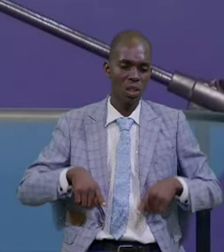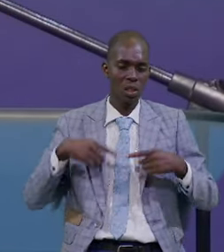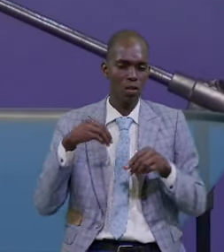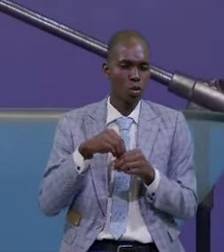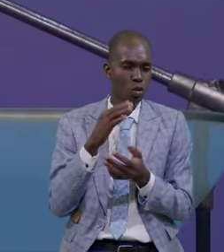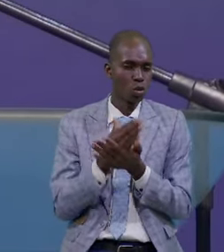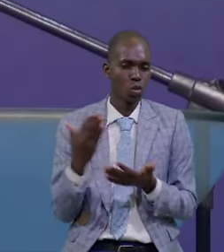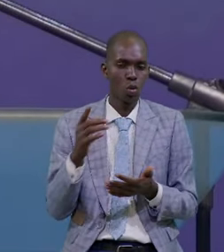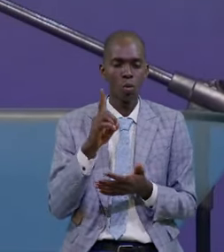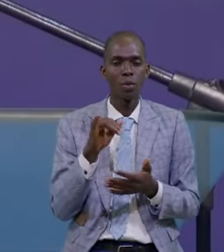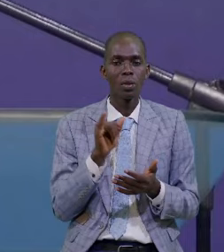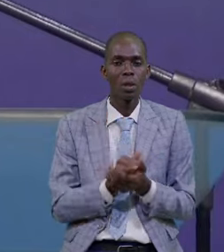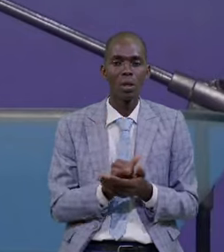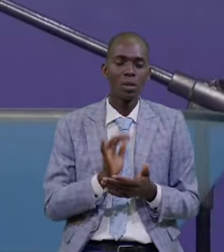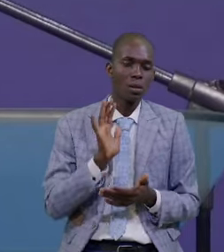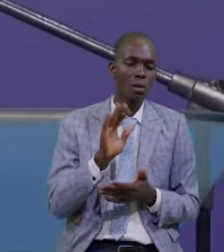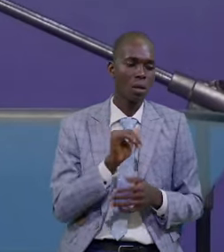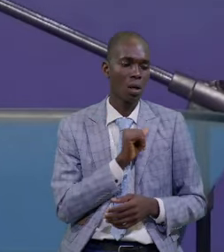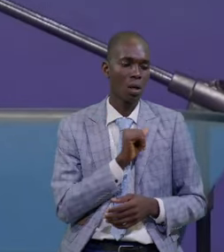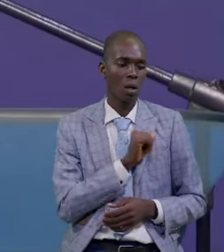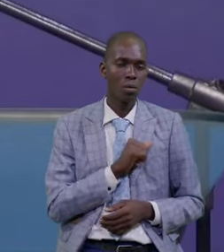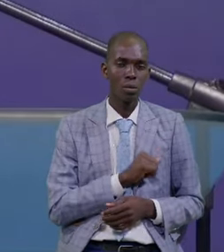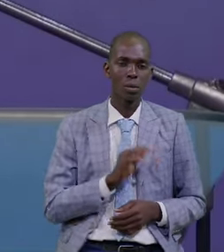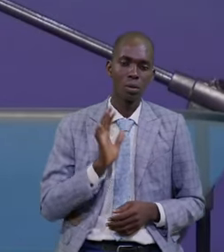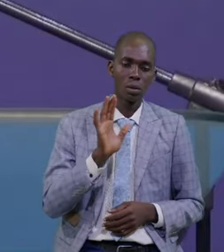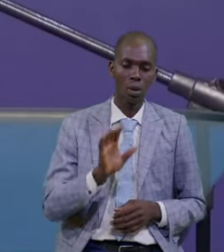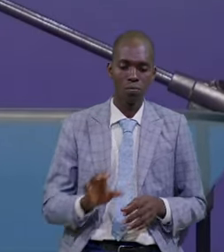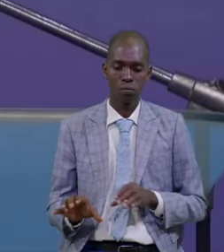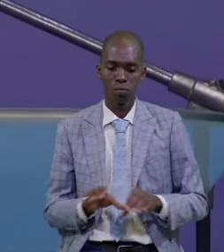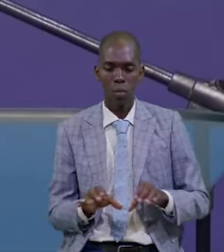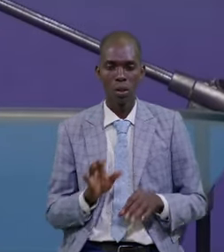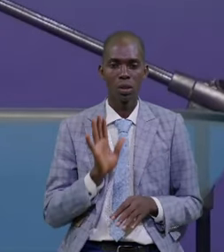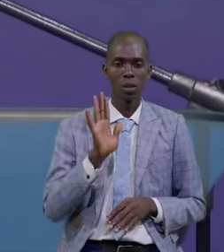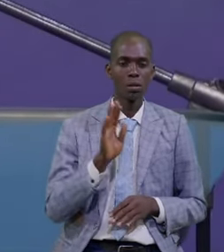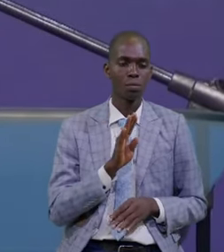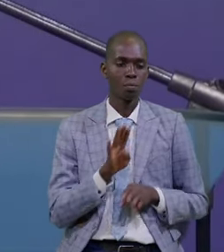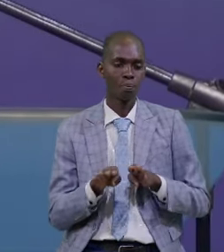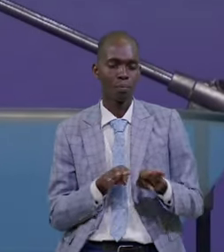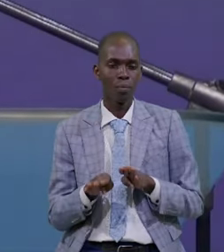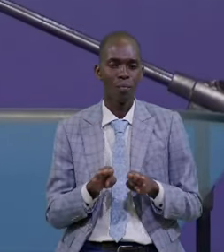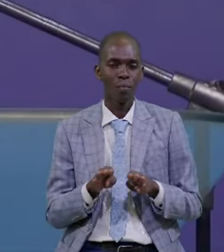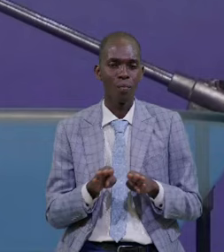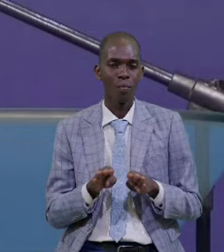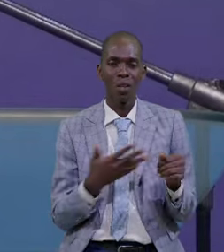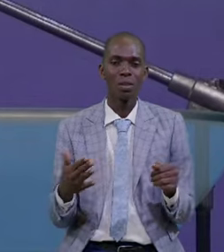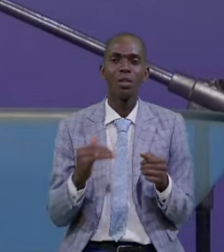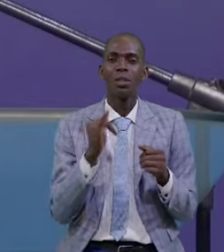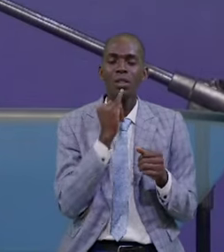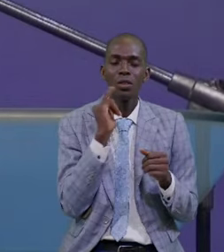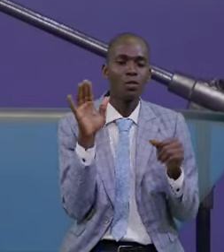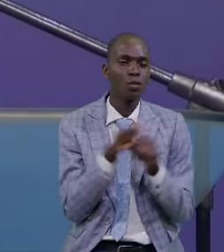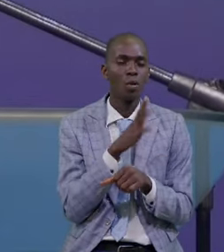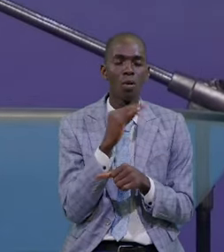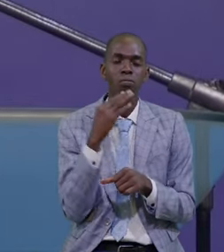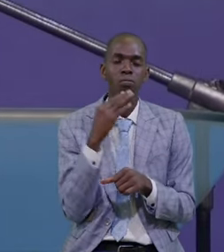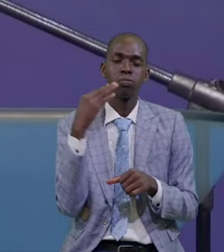action, whose attitude, whose appreciation, everything is of lying.